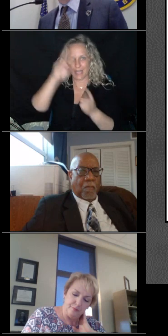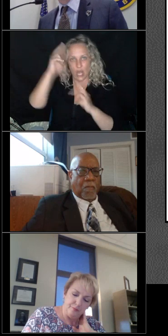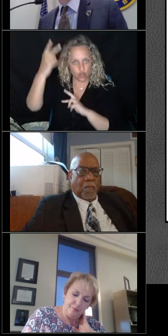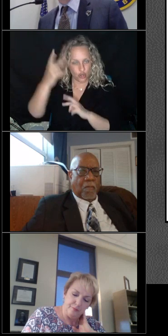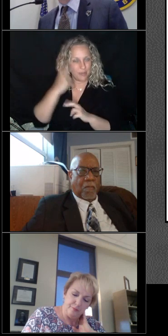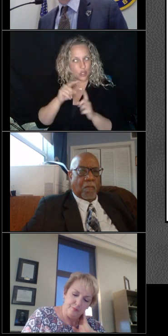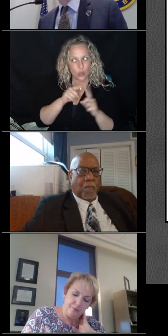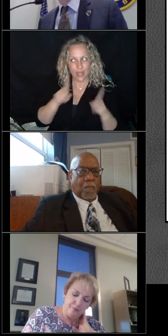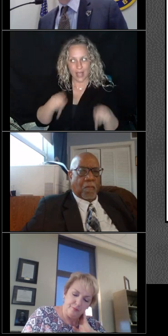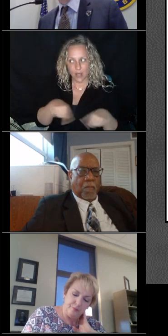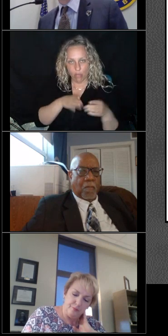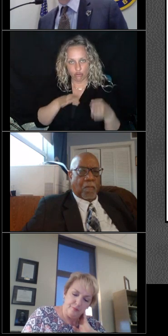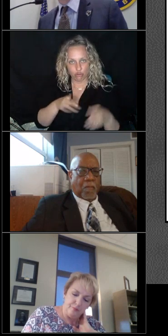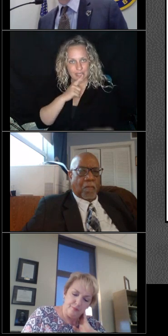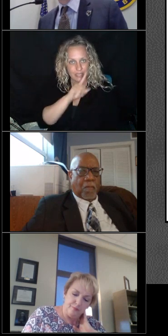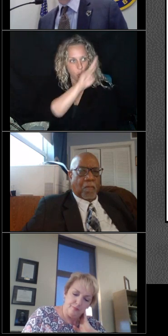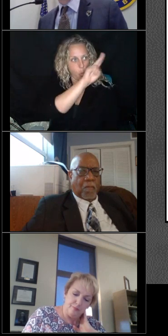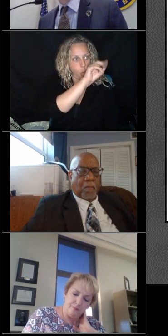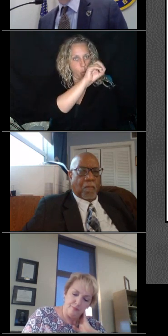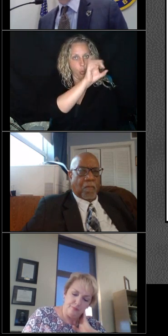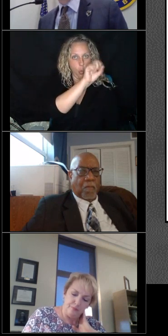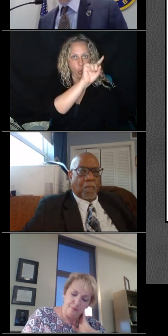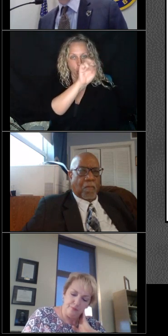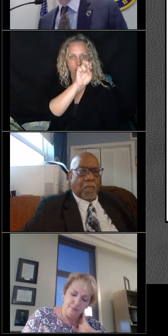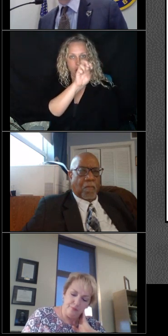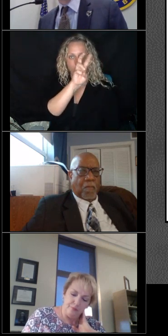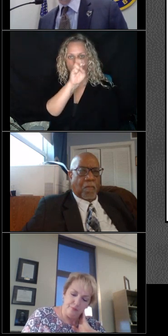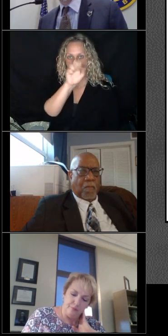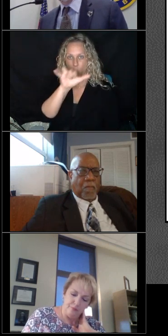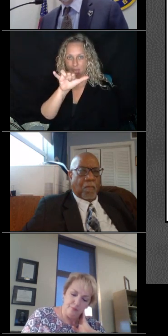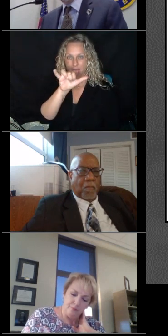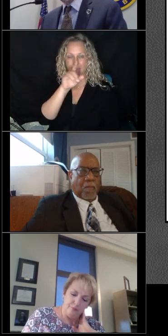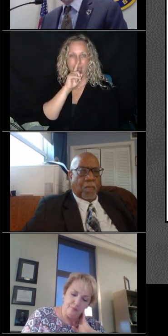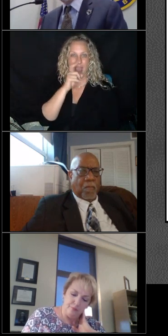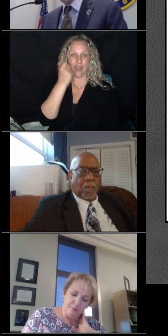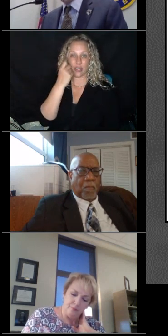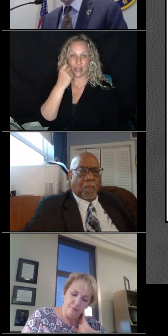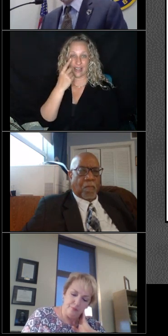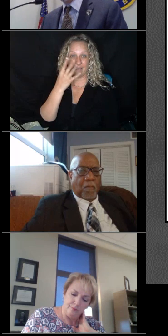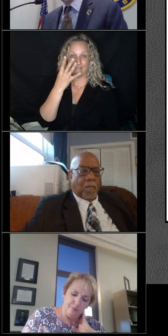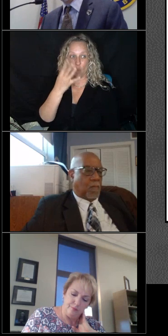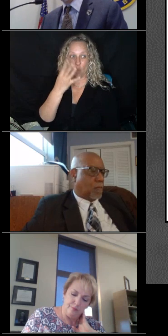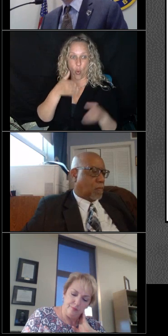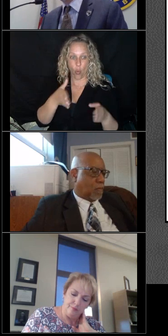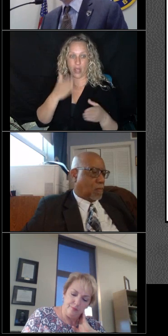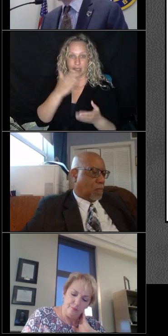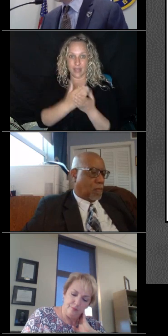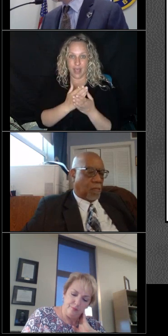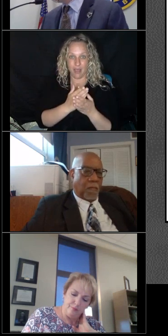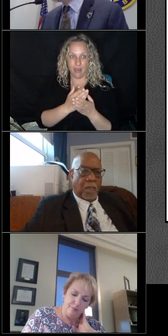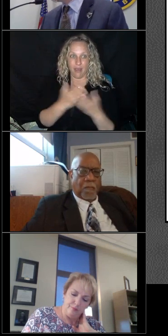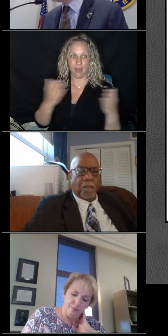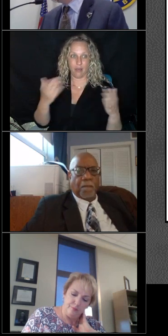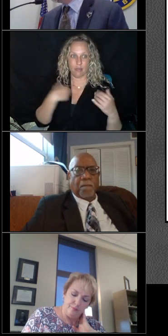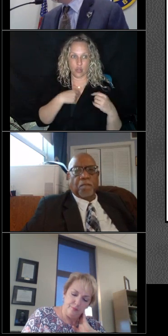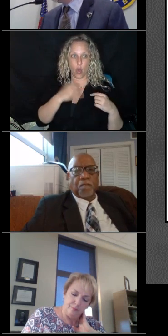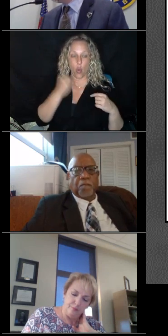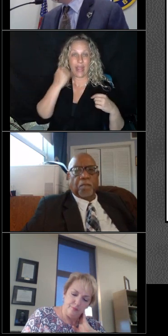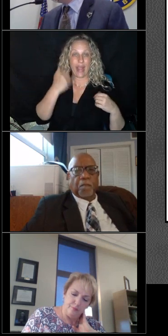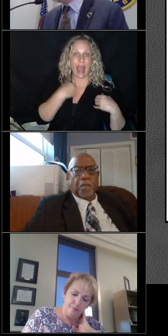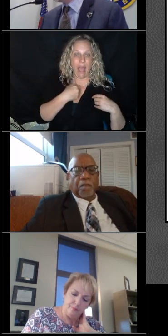on the streets saying one way, or it's a four-way intersection, and that way we can have our delineated